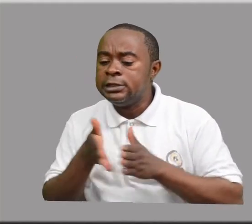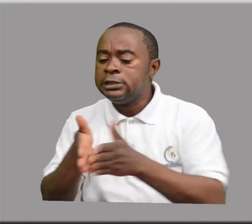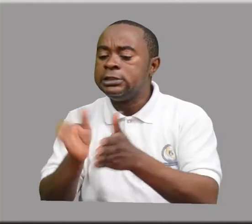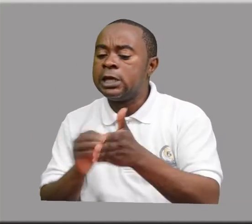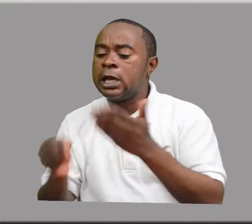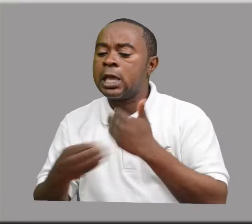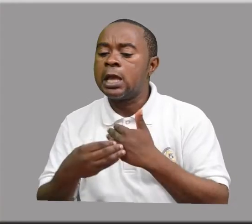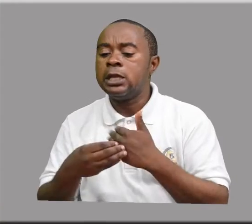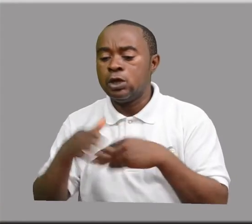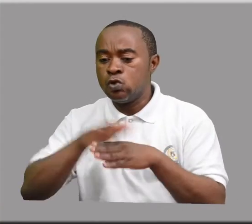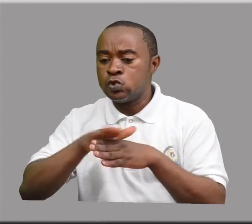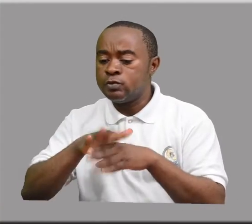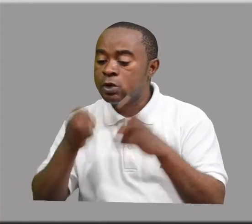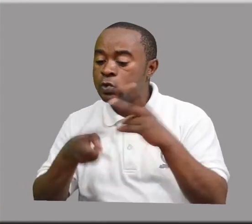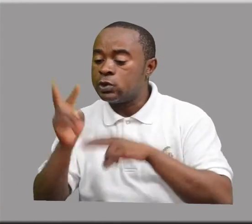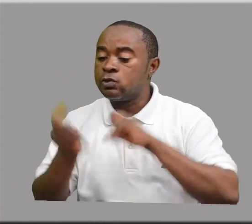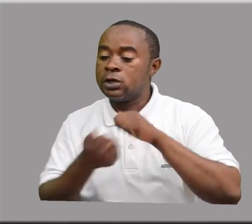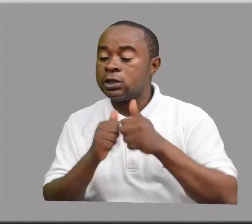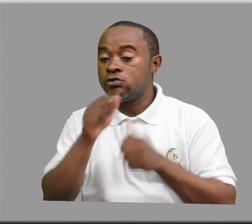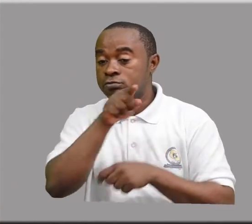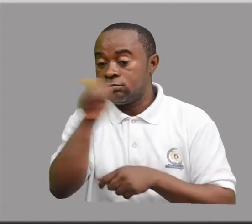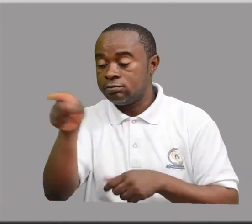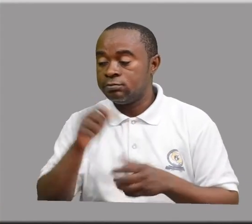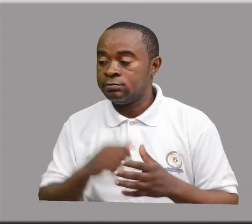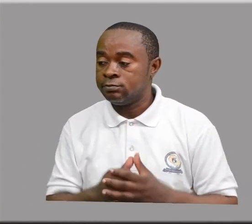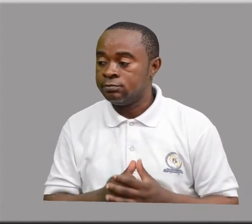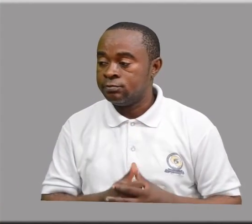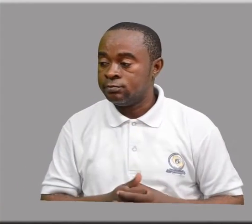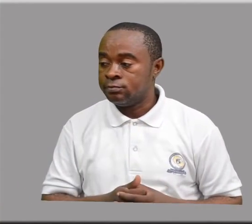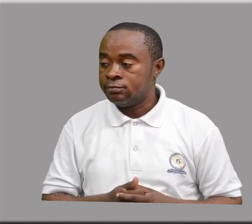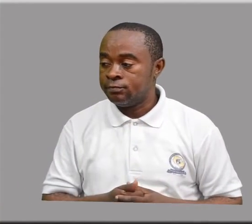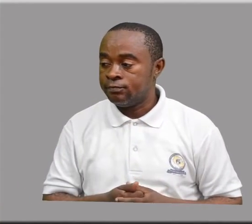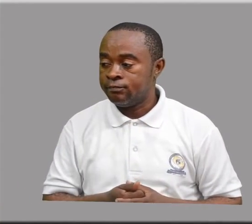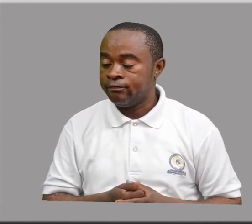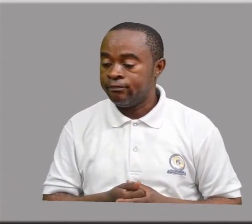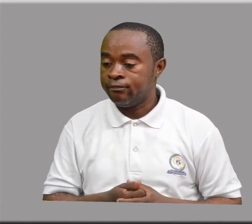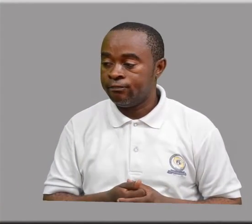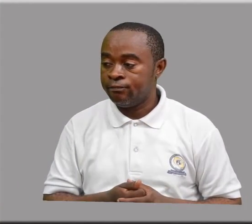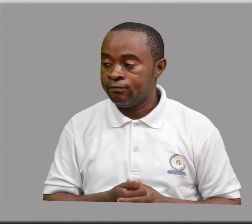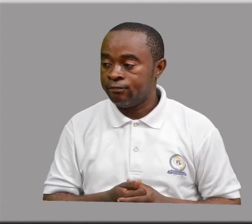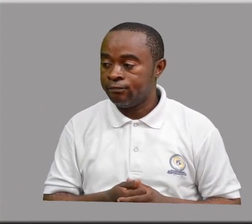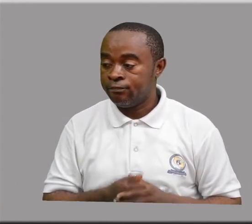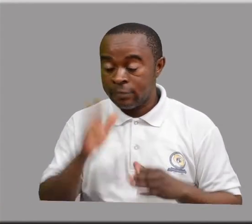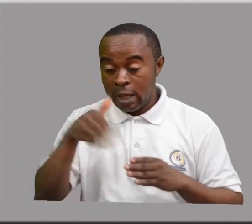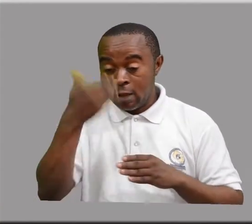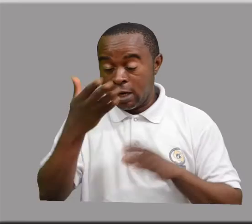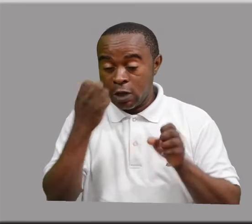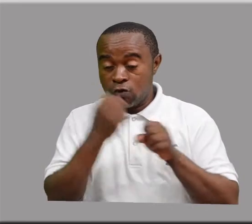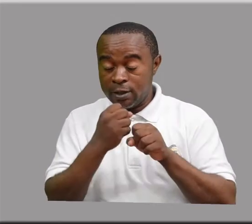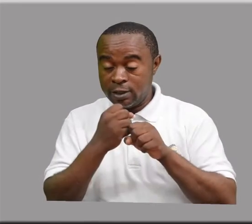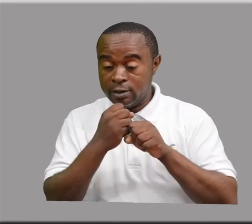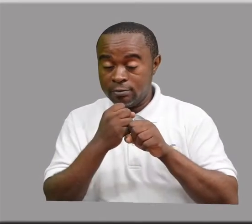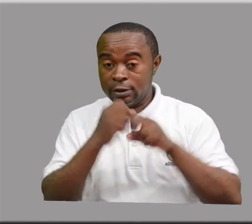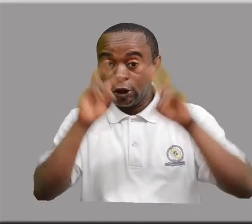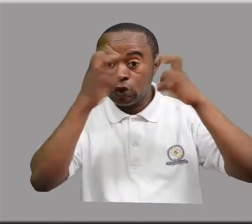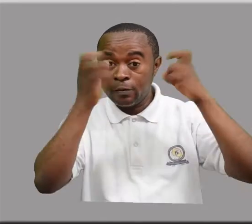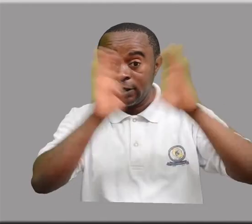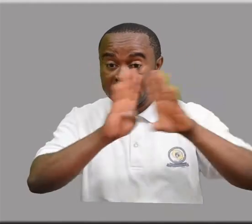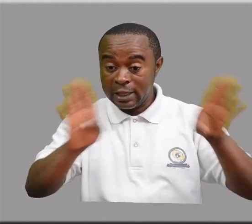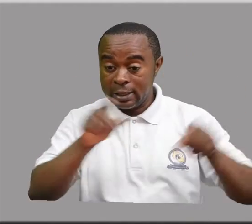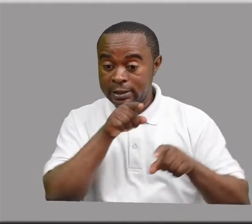you don't duplicate the work. After you have the statement of the problem,